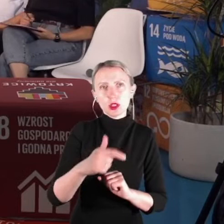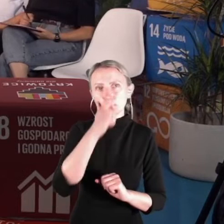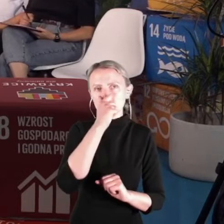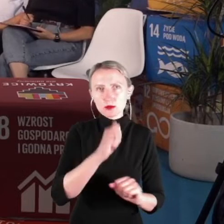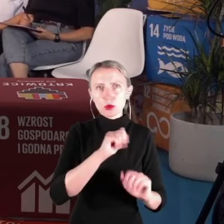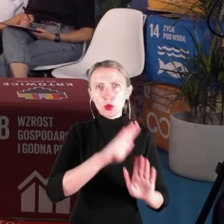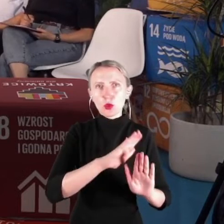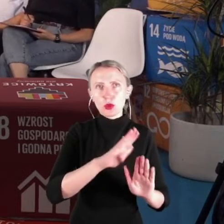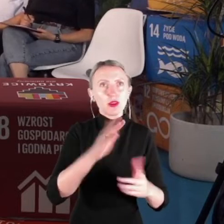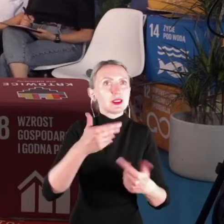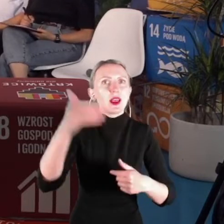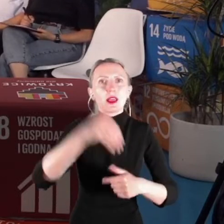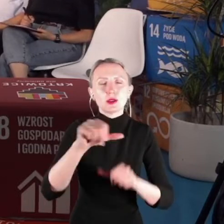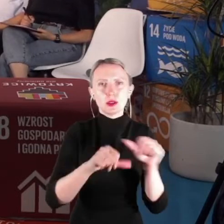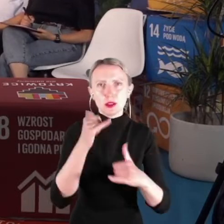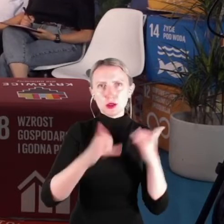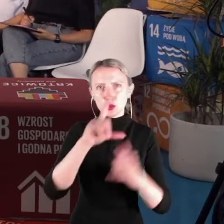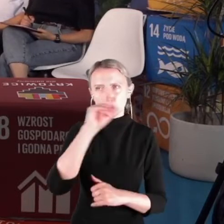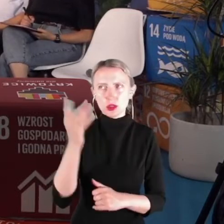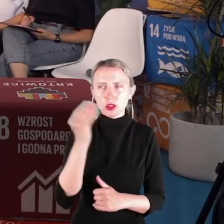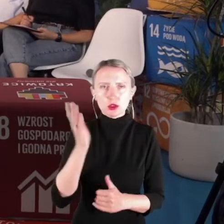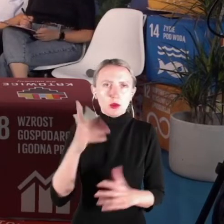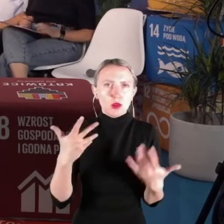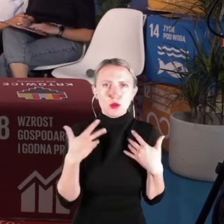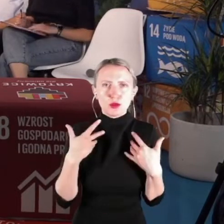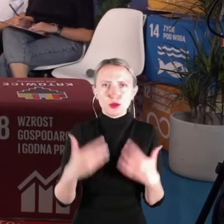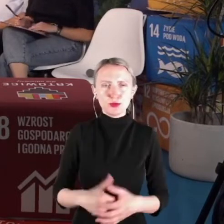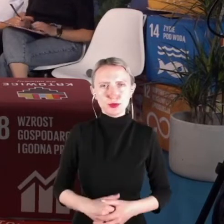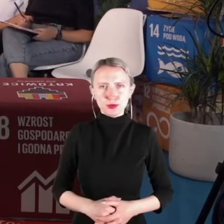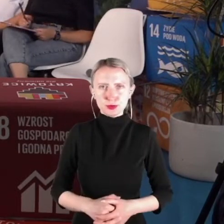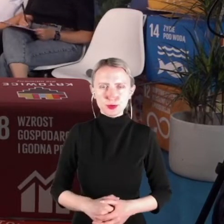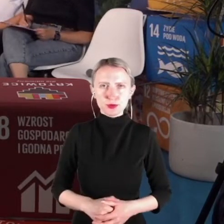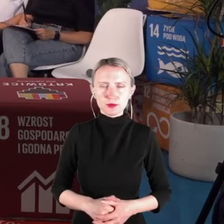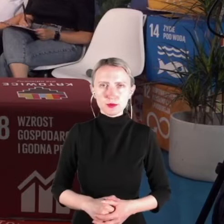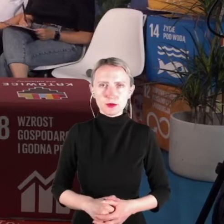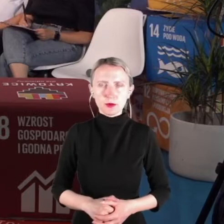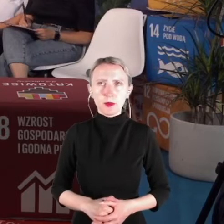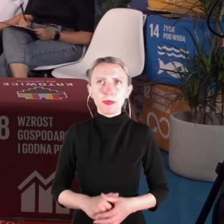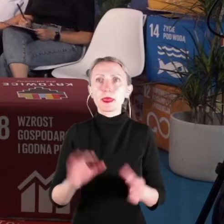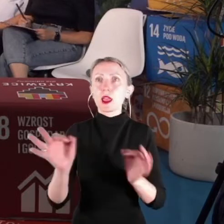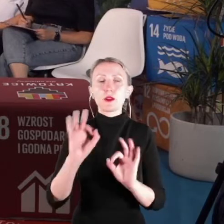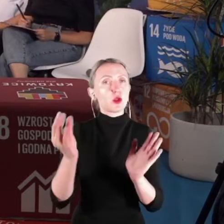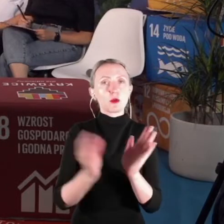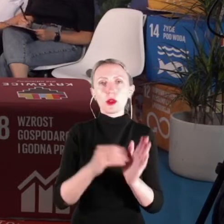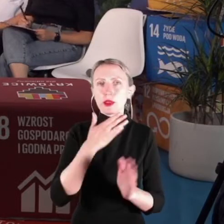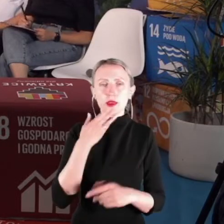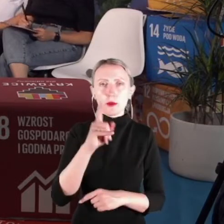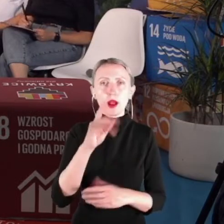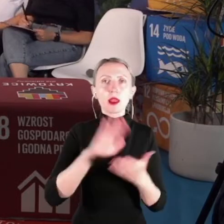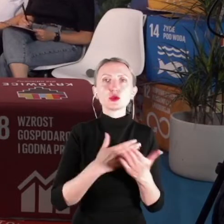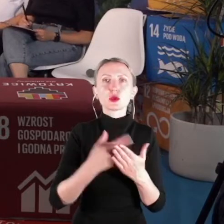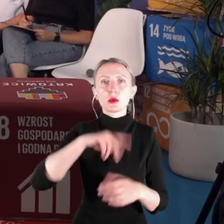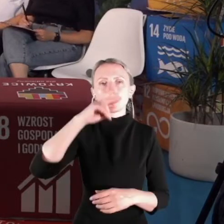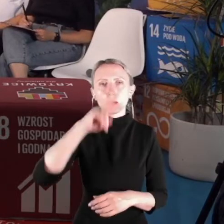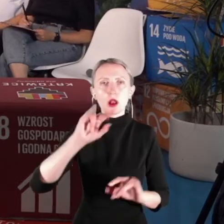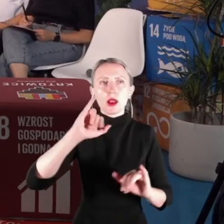just and of course this information is not on the slide, but if to look at the nuclear development today, you see that